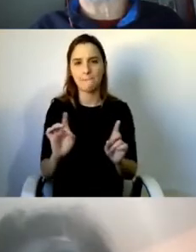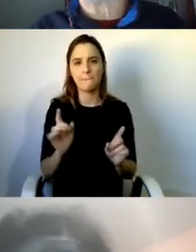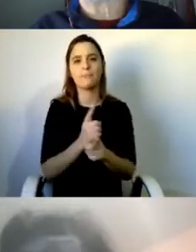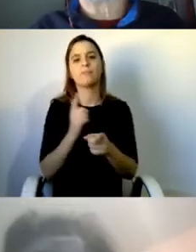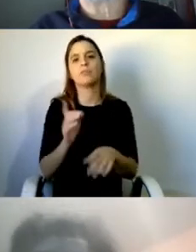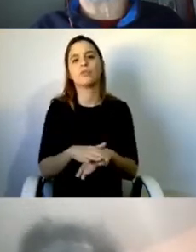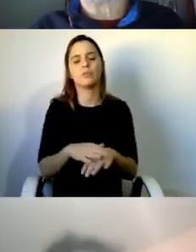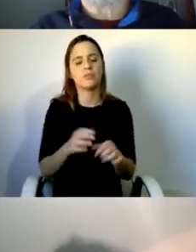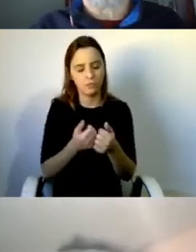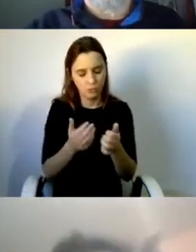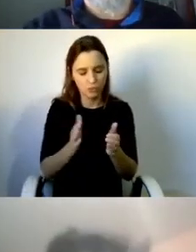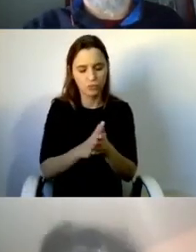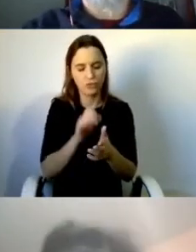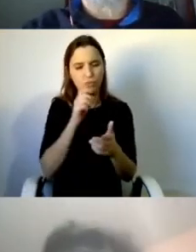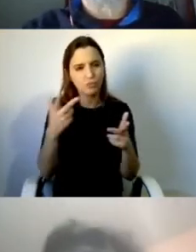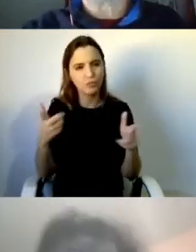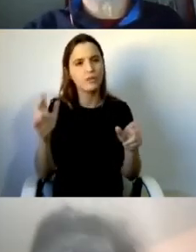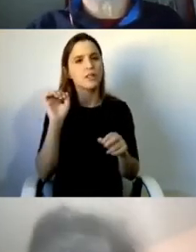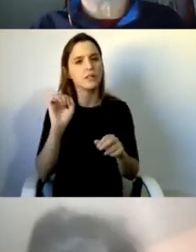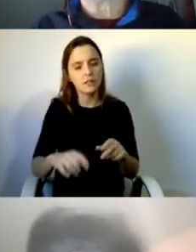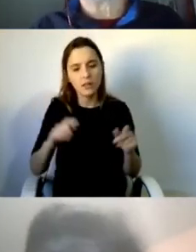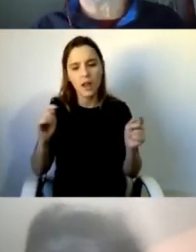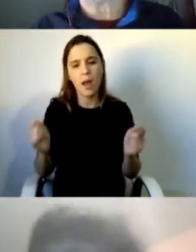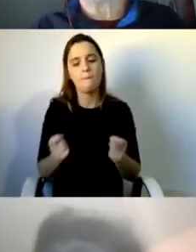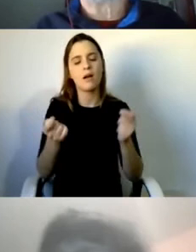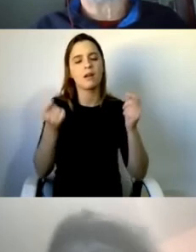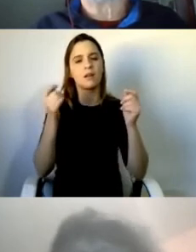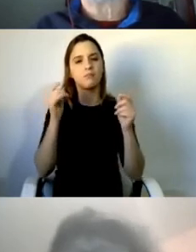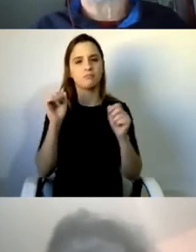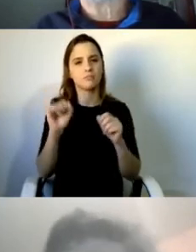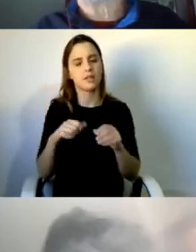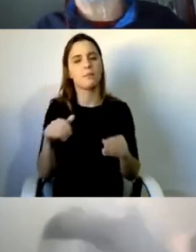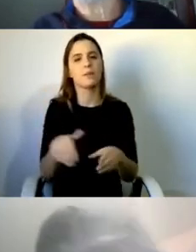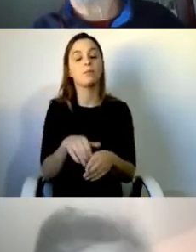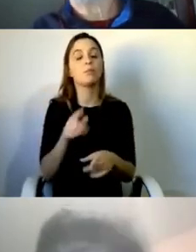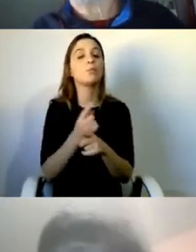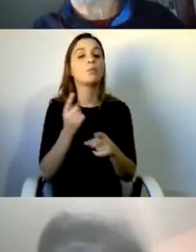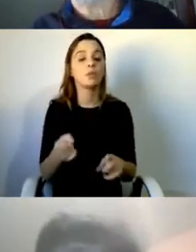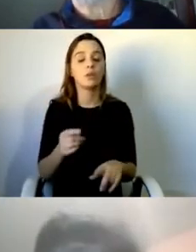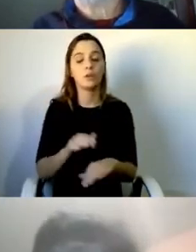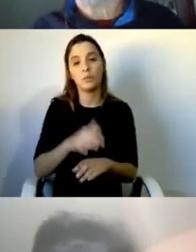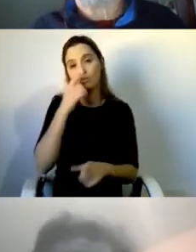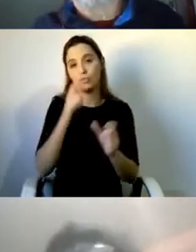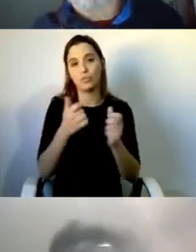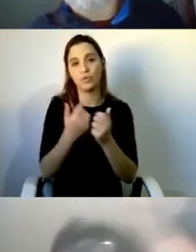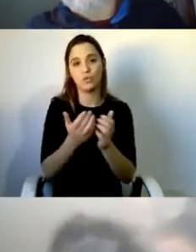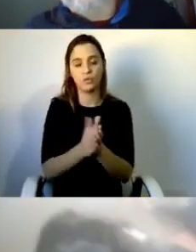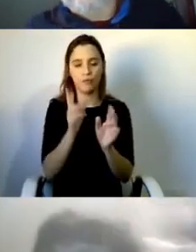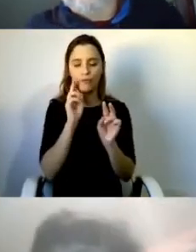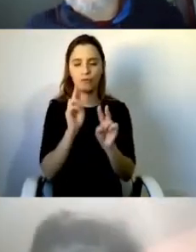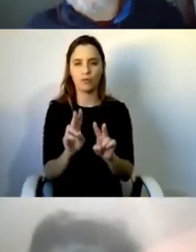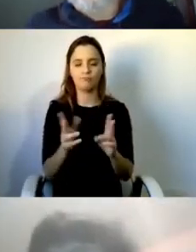campaign because everyone saw how their lives became